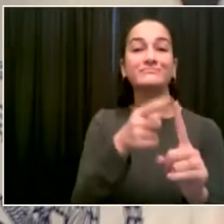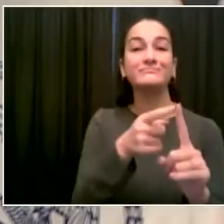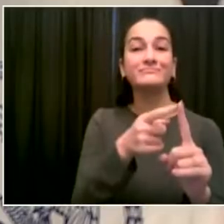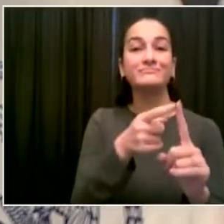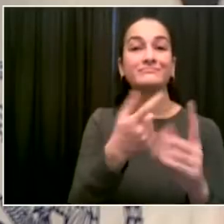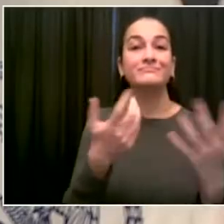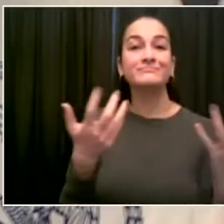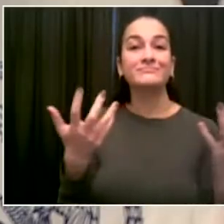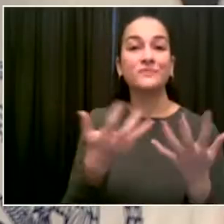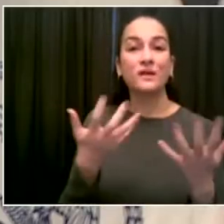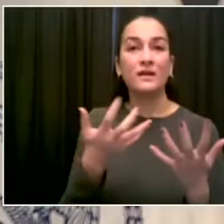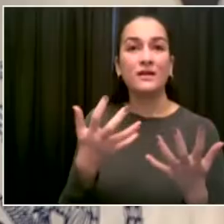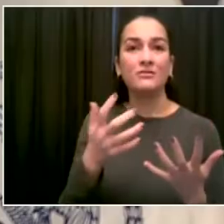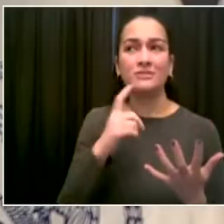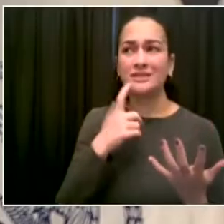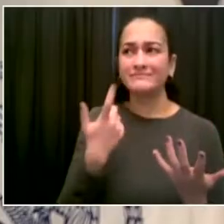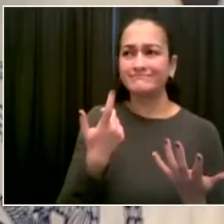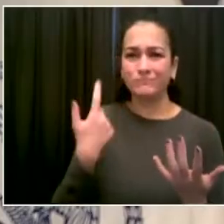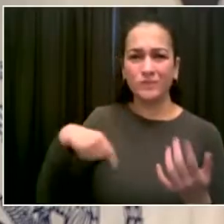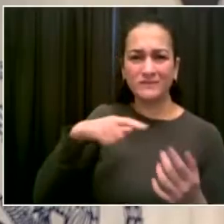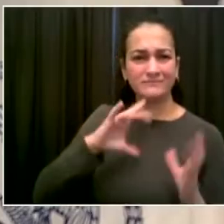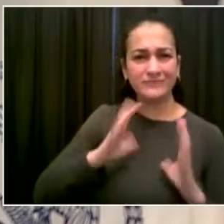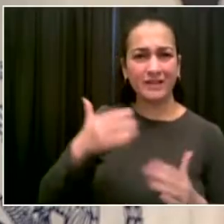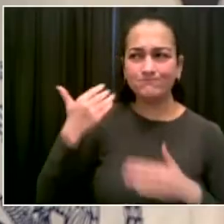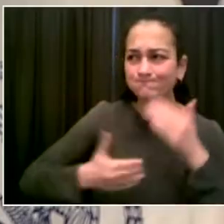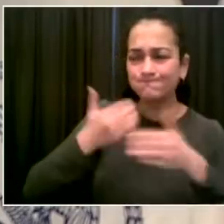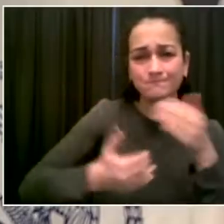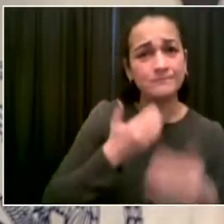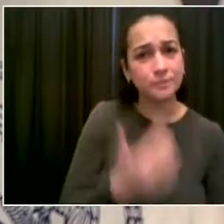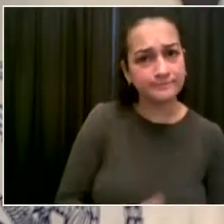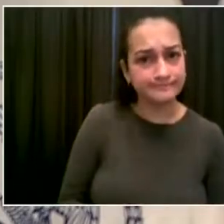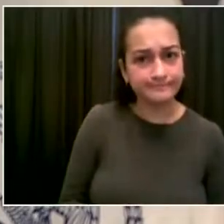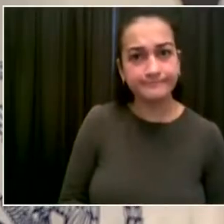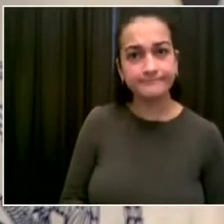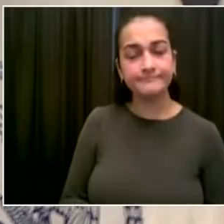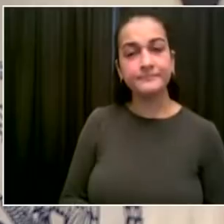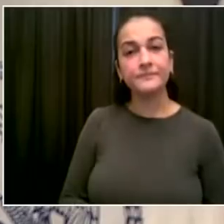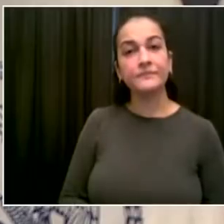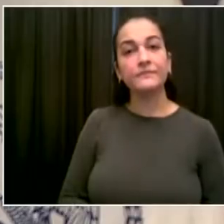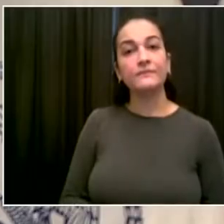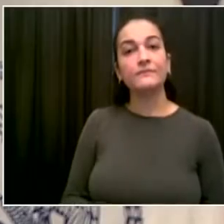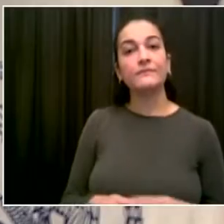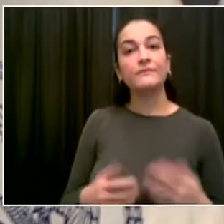team lead this effort. They've taken tremendous precautions to protect people.